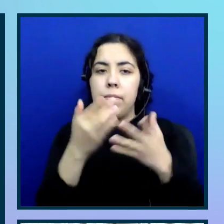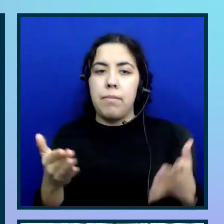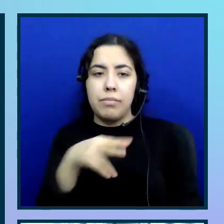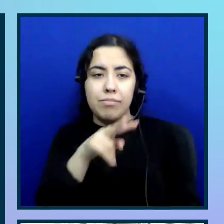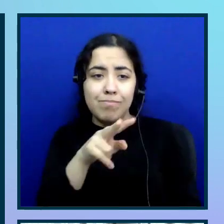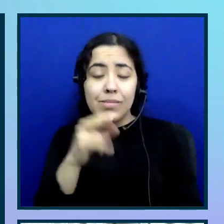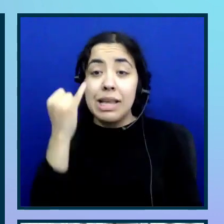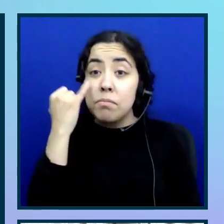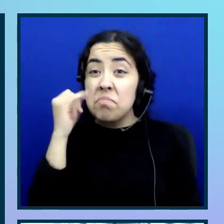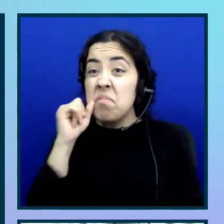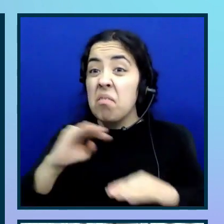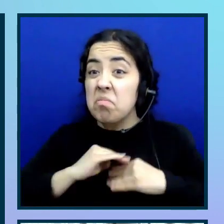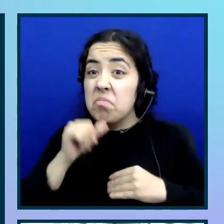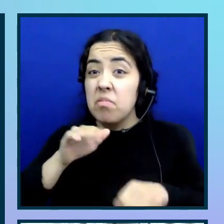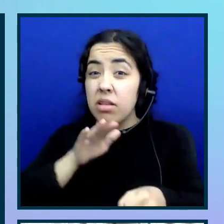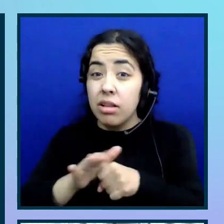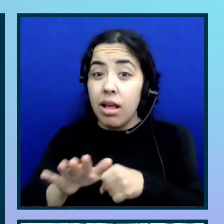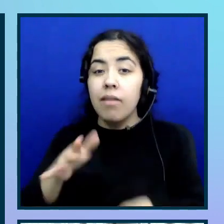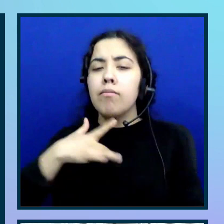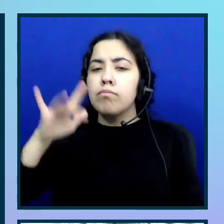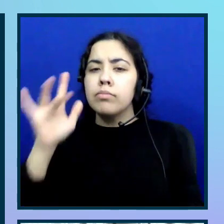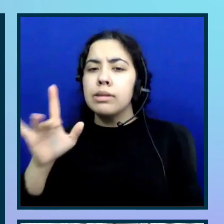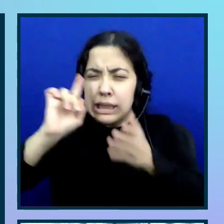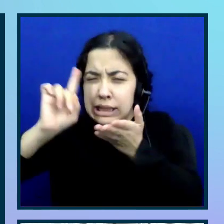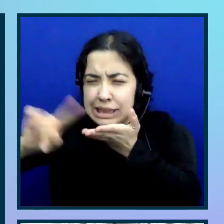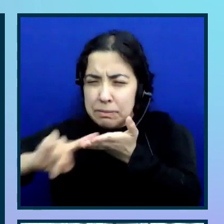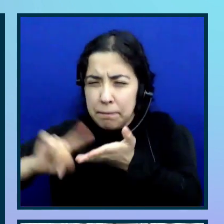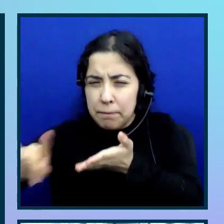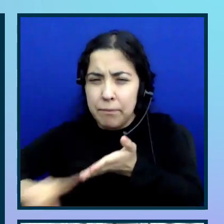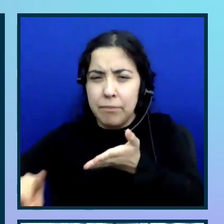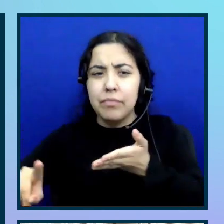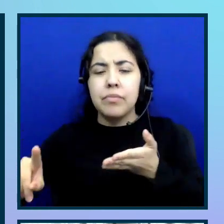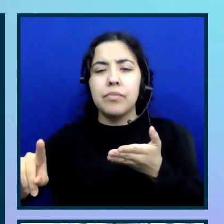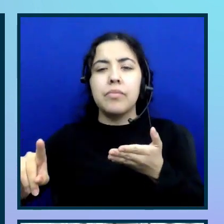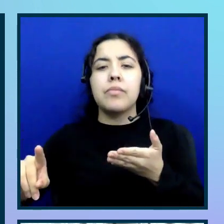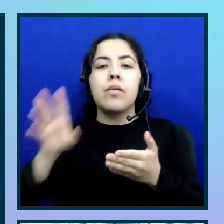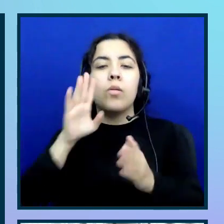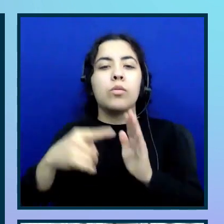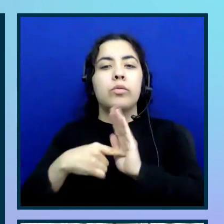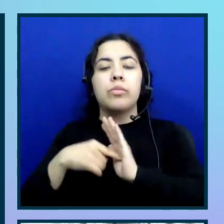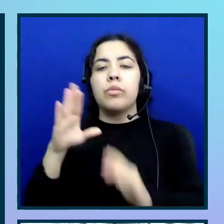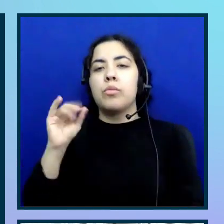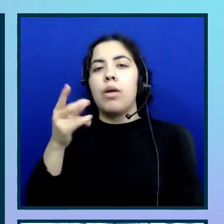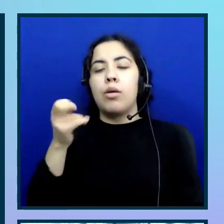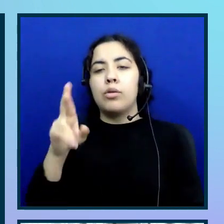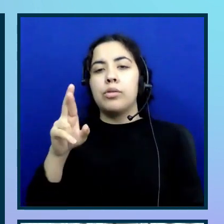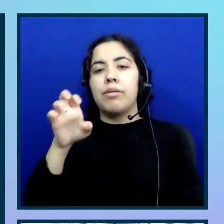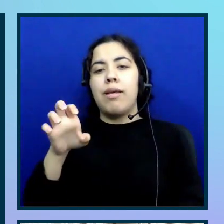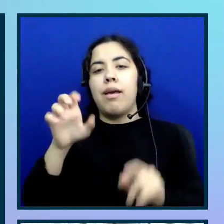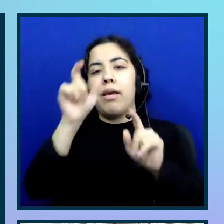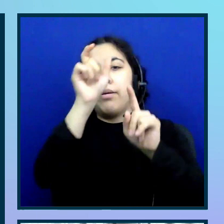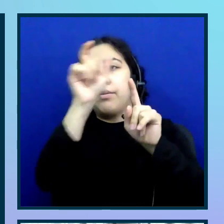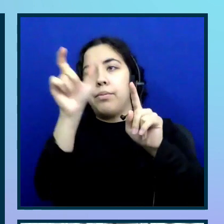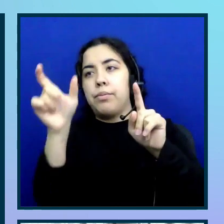not enough, I can also click on the inspect here that will bring me over to the browser's element navigation tree directly to the element, which